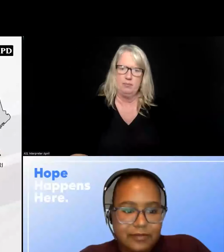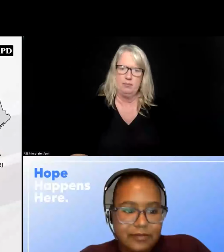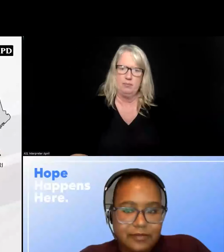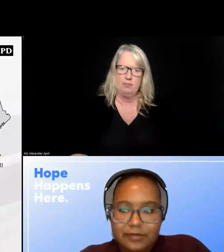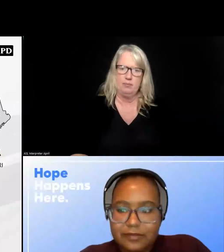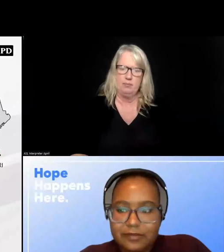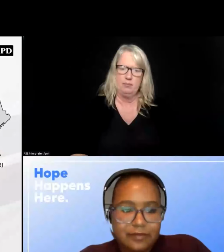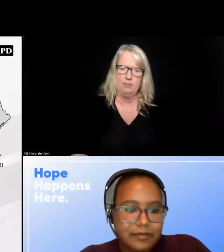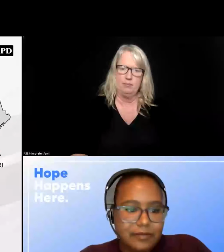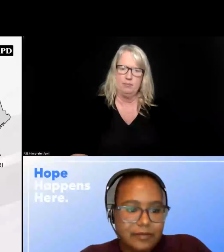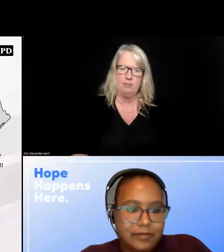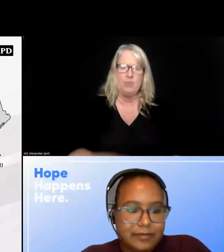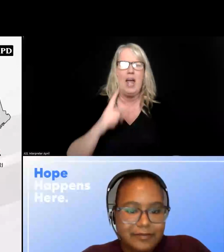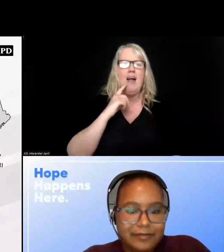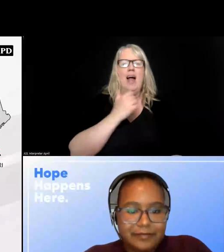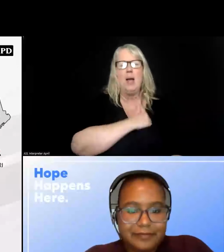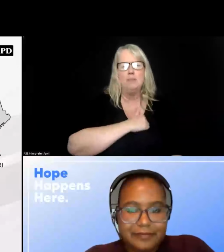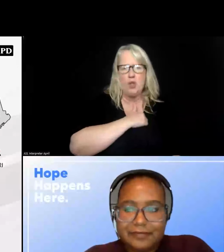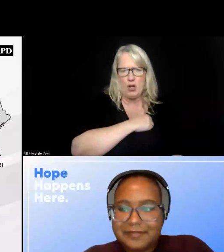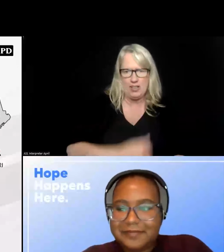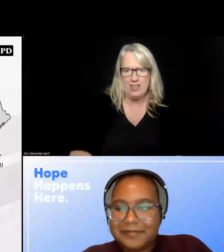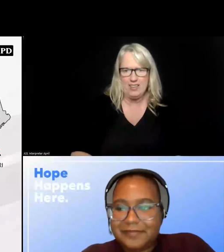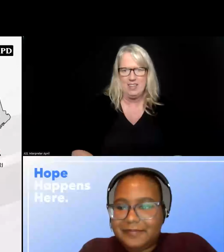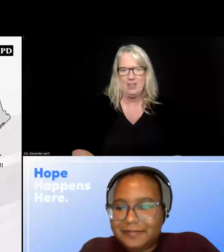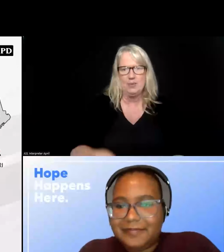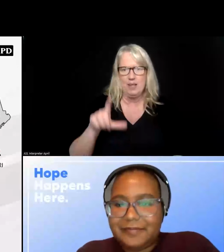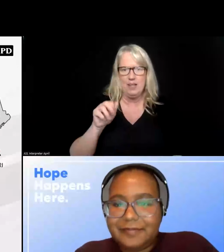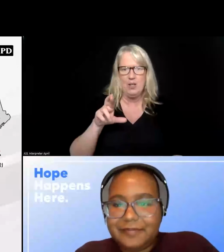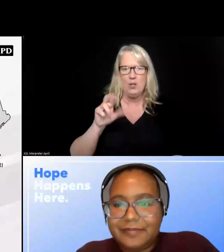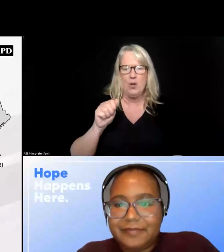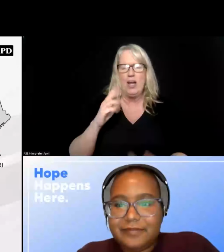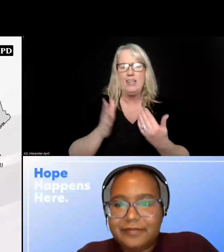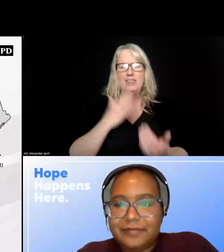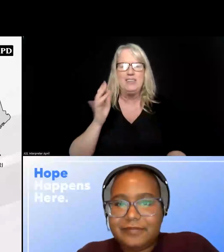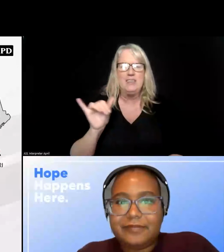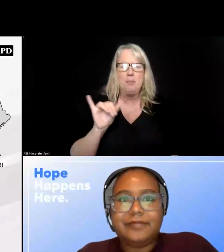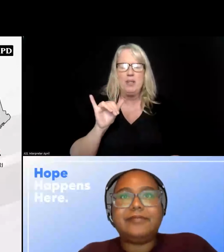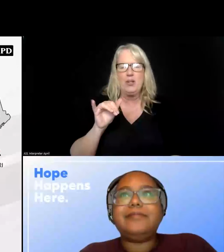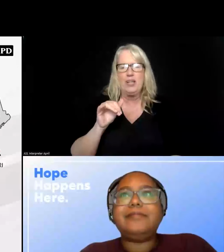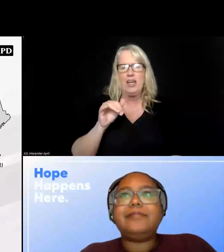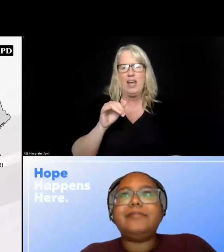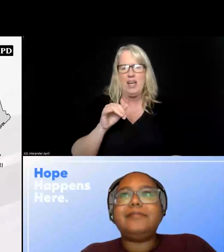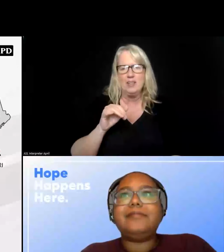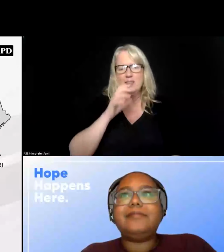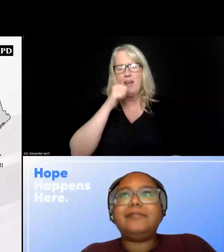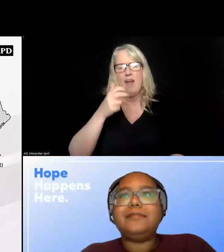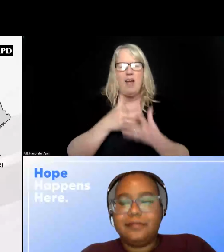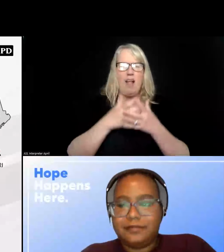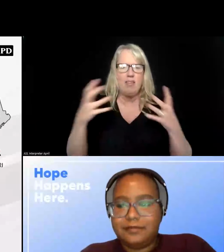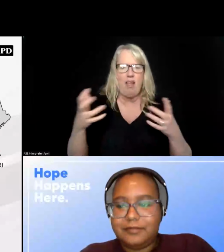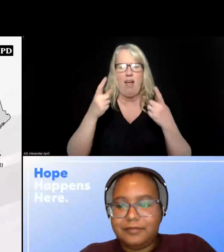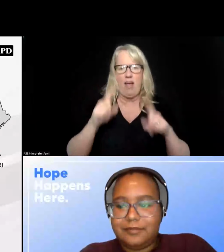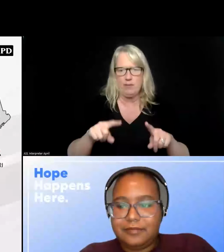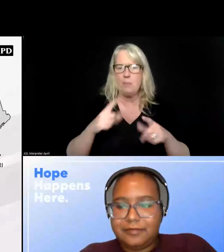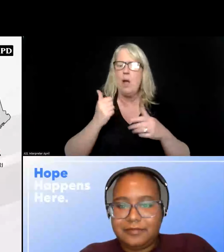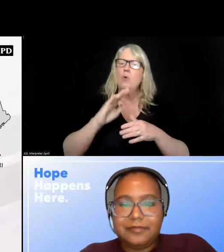Ooh. Sorry about the delay there, Laura. Similarly, not a lot happening, but I just wanted to share some